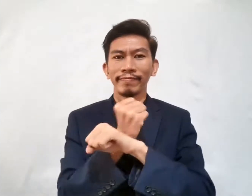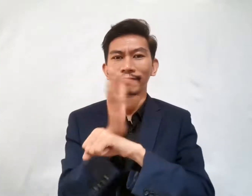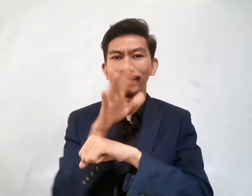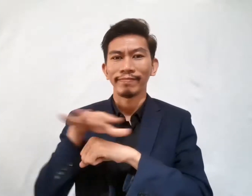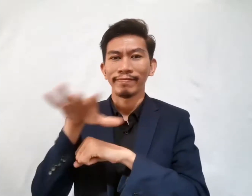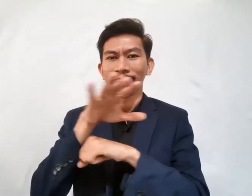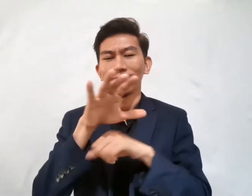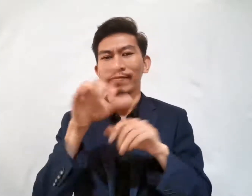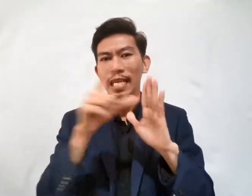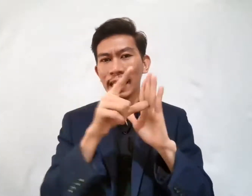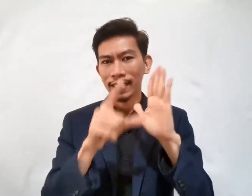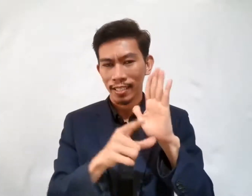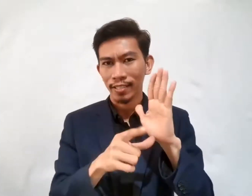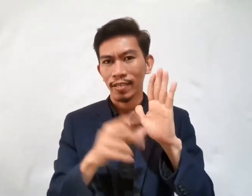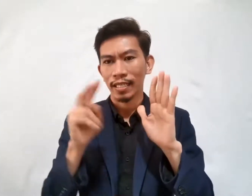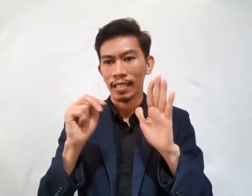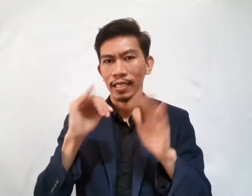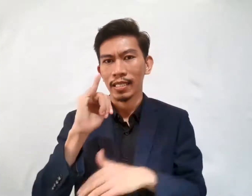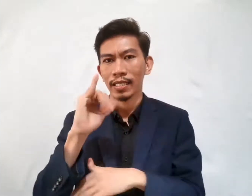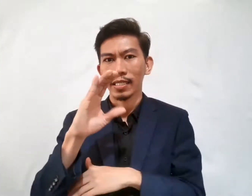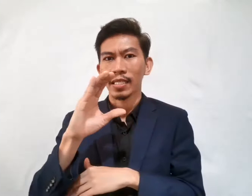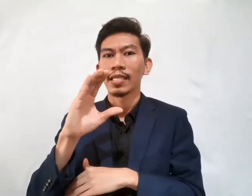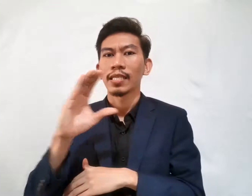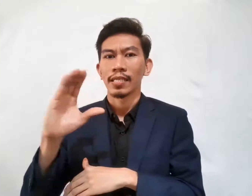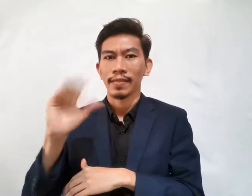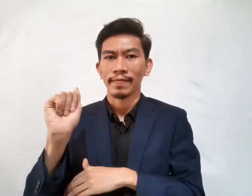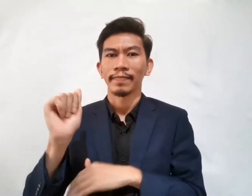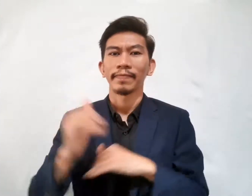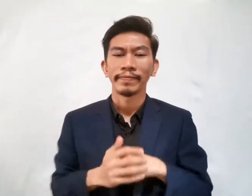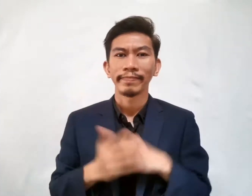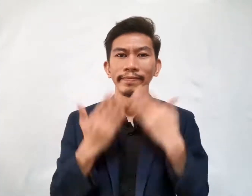landmark legislation, the National Integrated Cancer Control Act. Thank you very much, po.